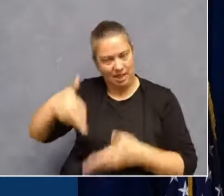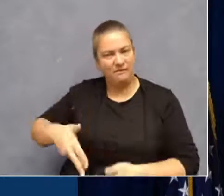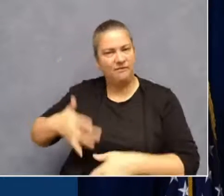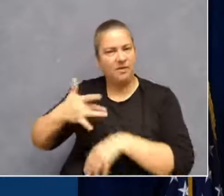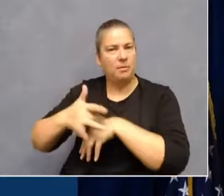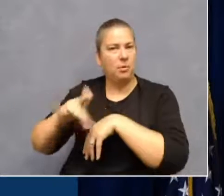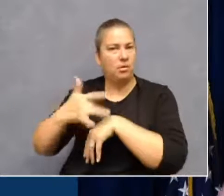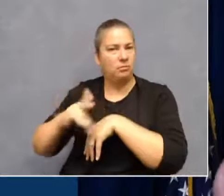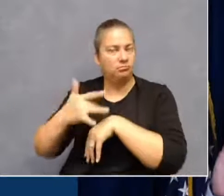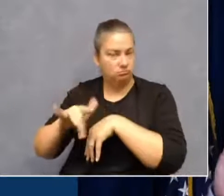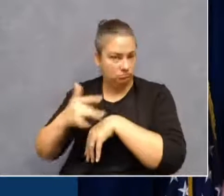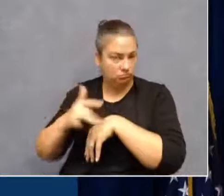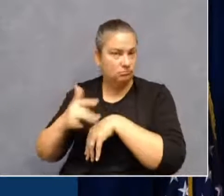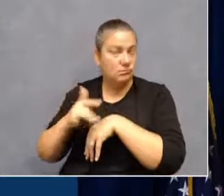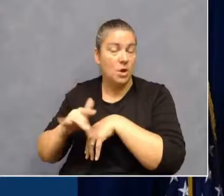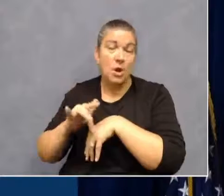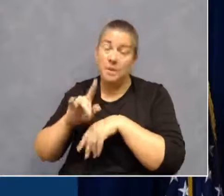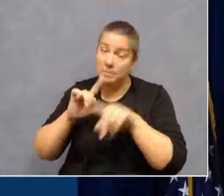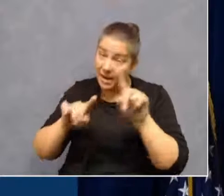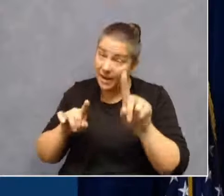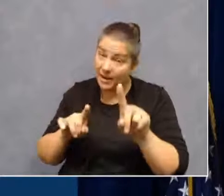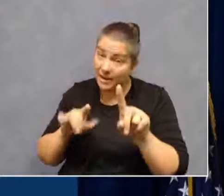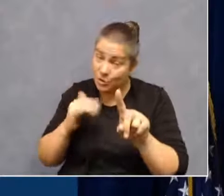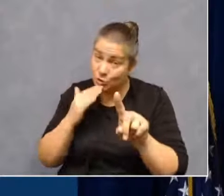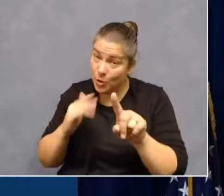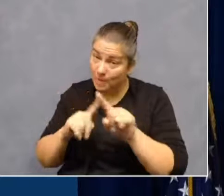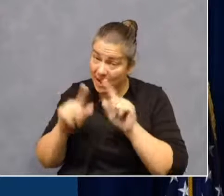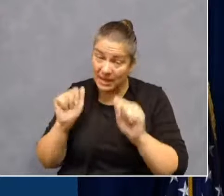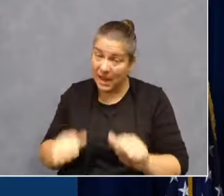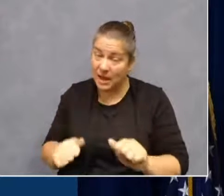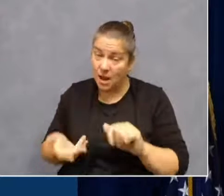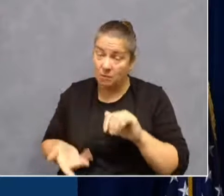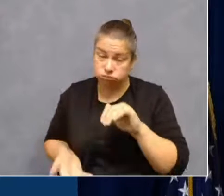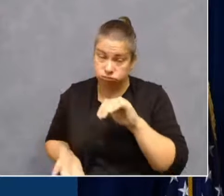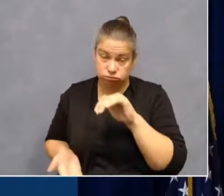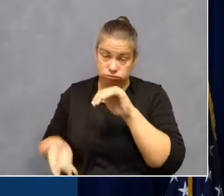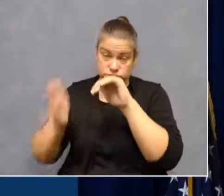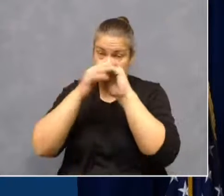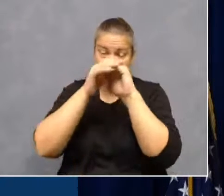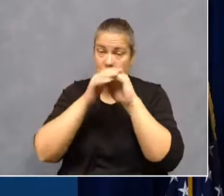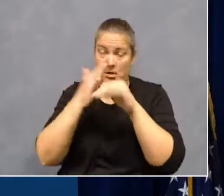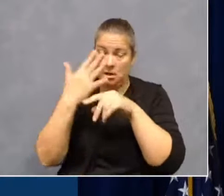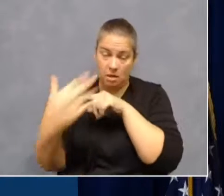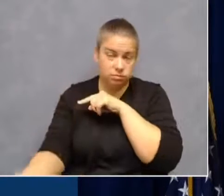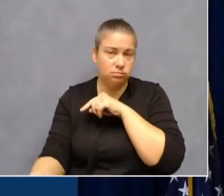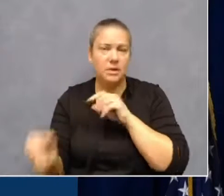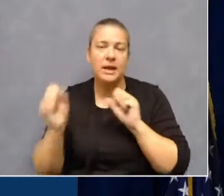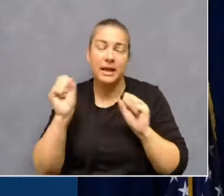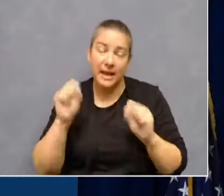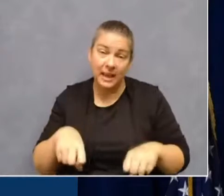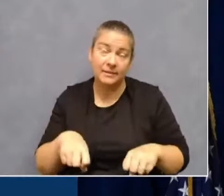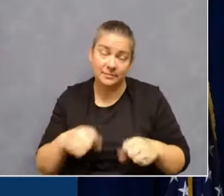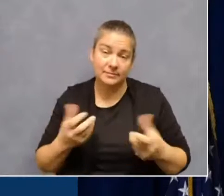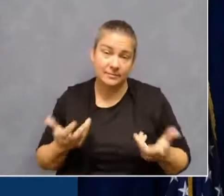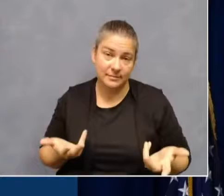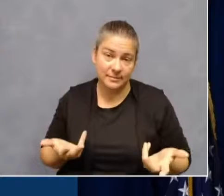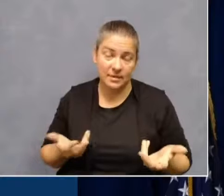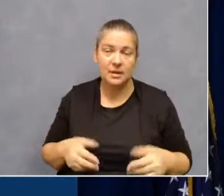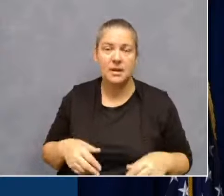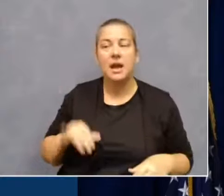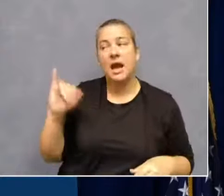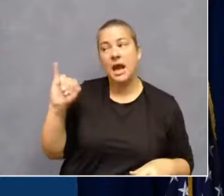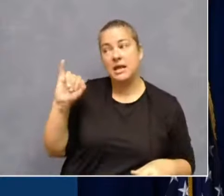positive, but it can change very quickly as we continue to see numbers increase. ICU